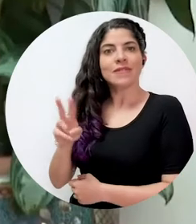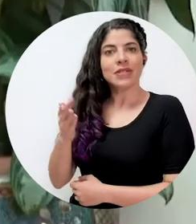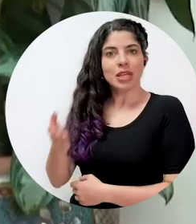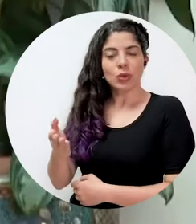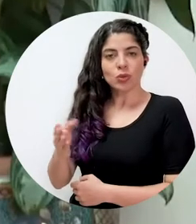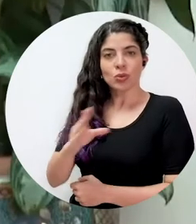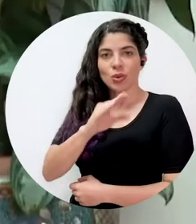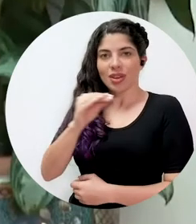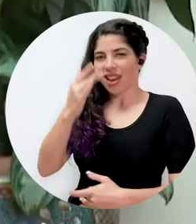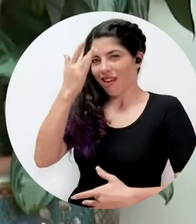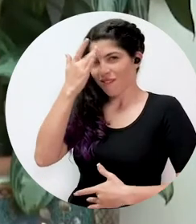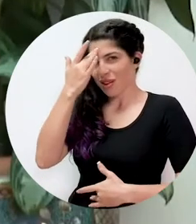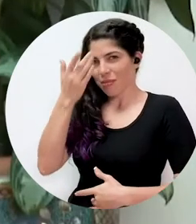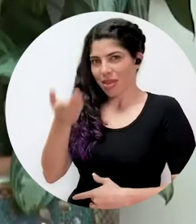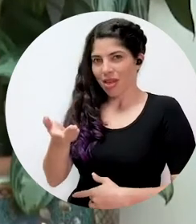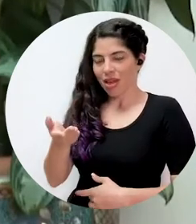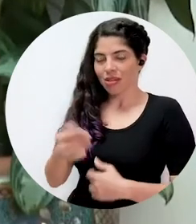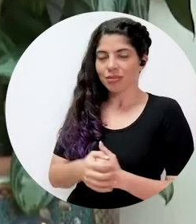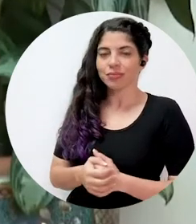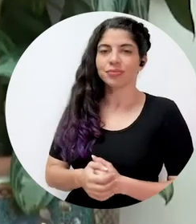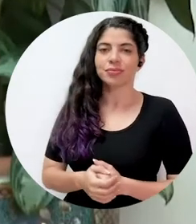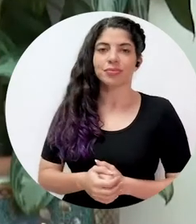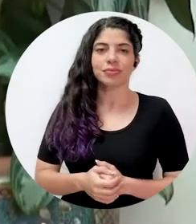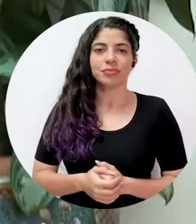virus and the disease that it causes.